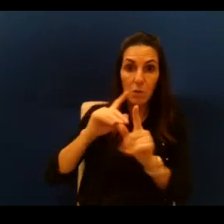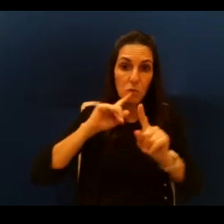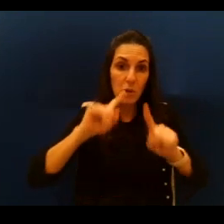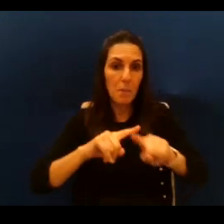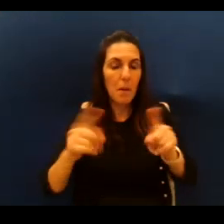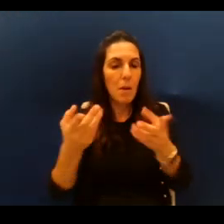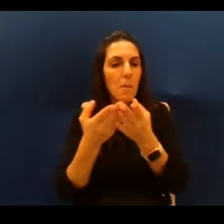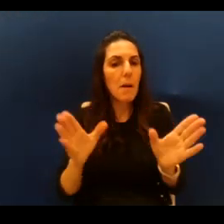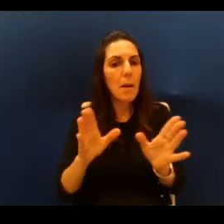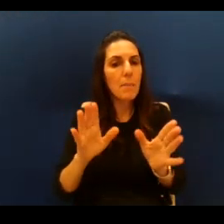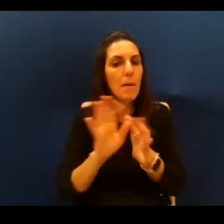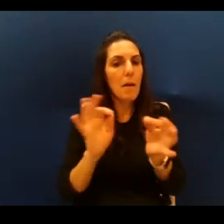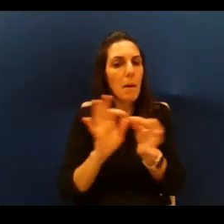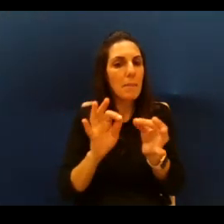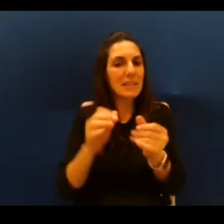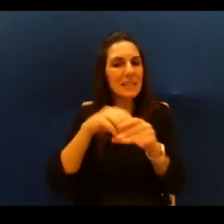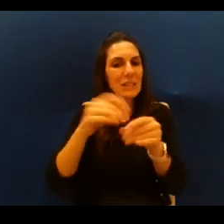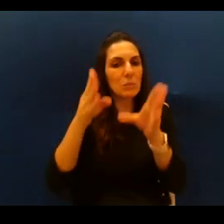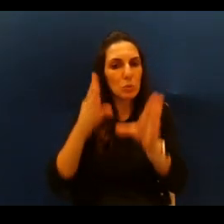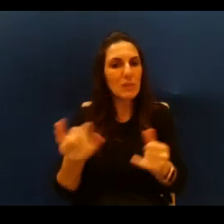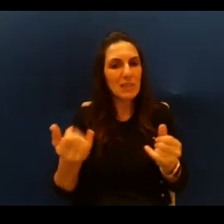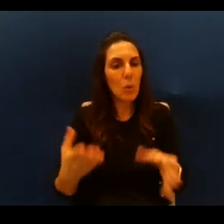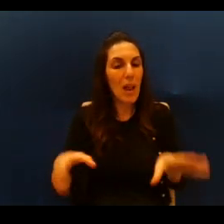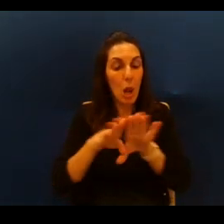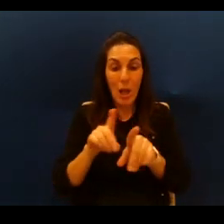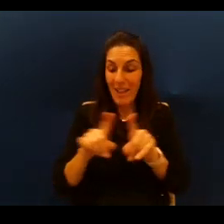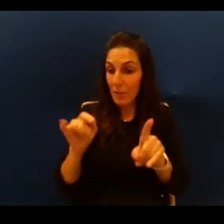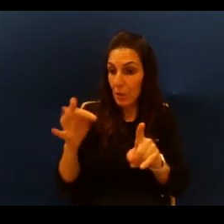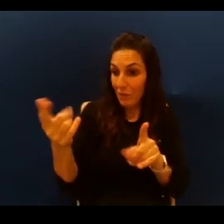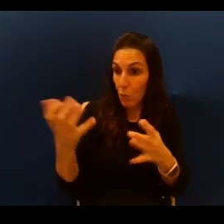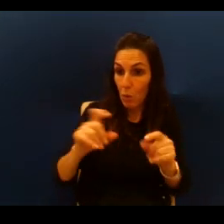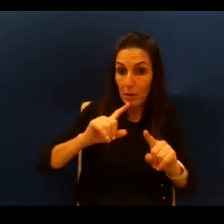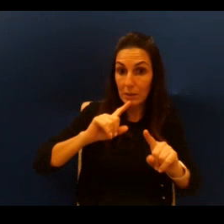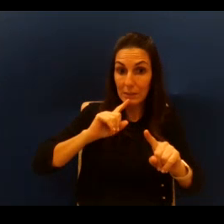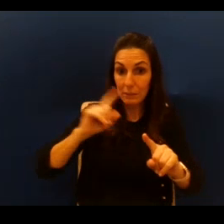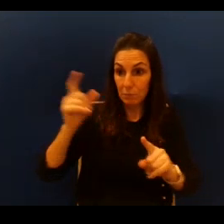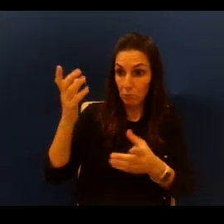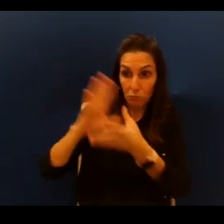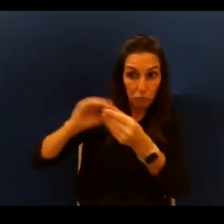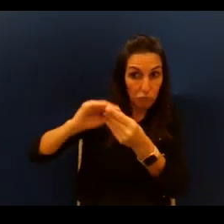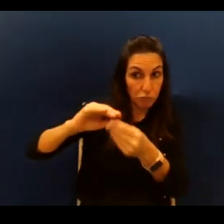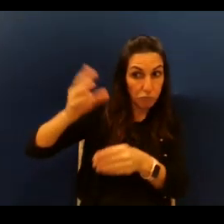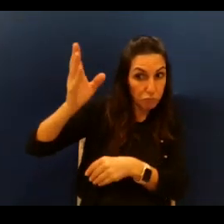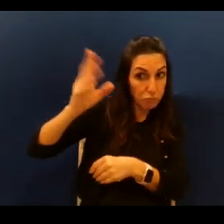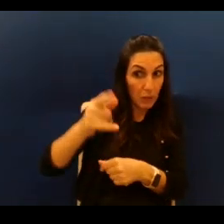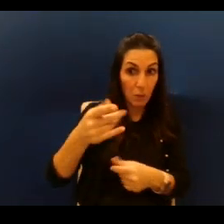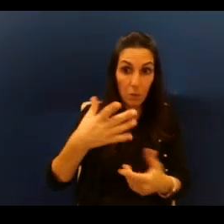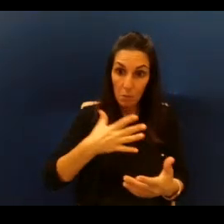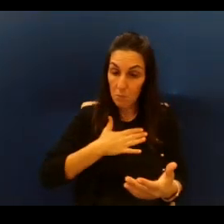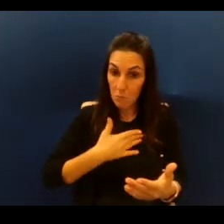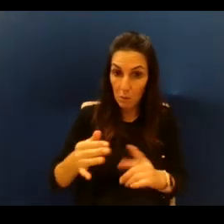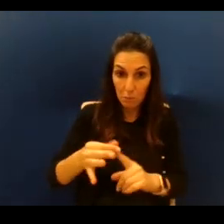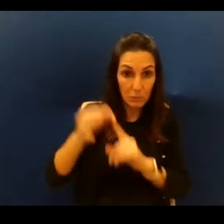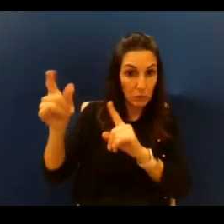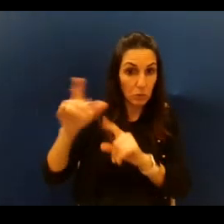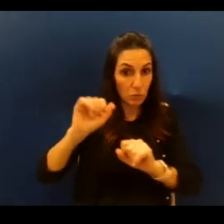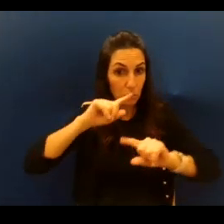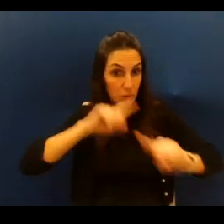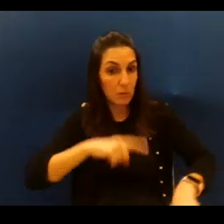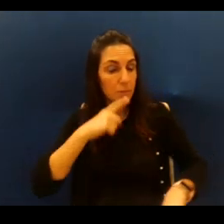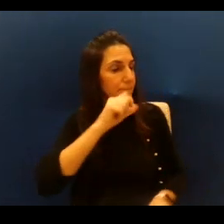comments in person have now closed. So if you would like to speak, I'm going to ask the board, is this board willing to make an exception to allow Ms. Roque to respond? Yes.